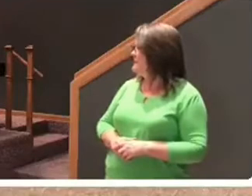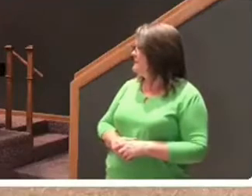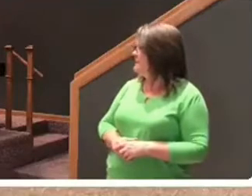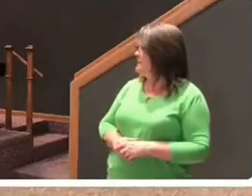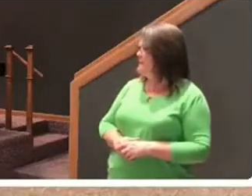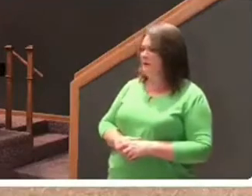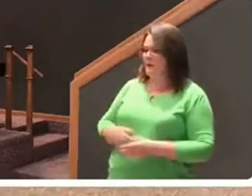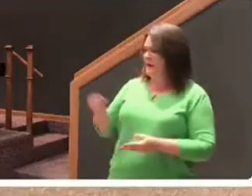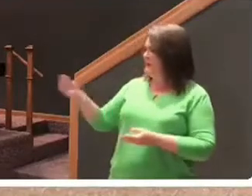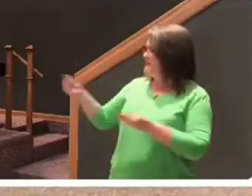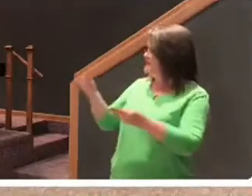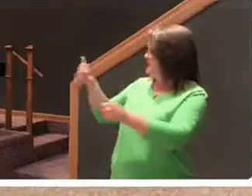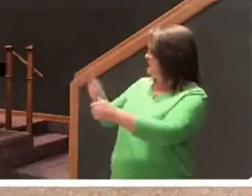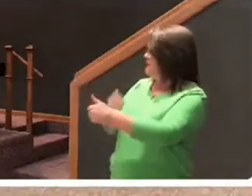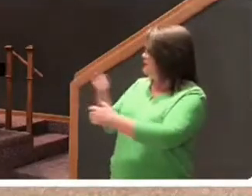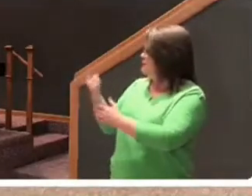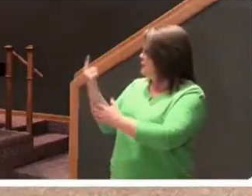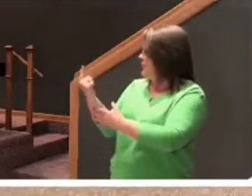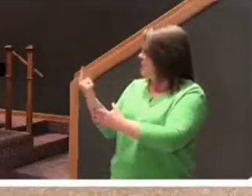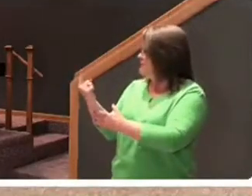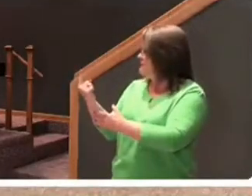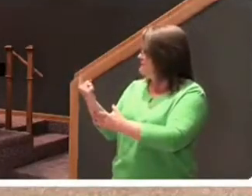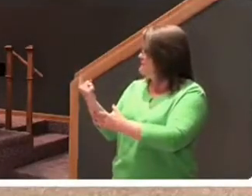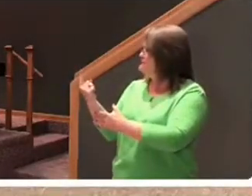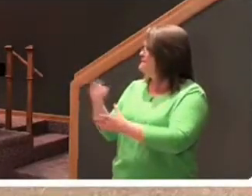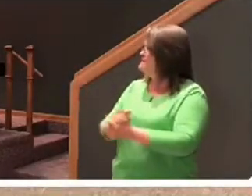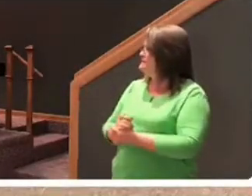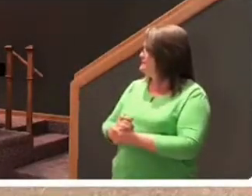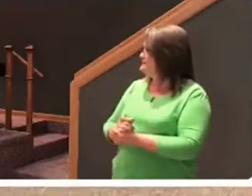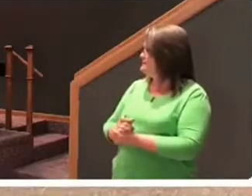is to give each of you one of these.